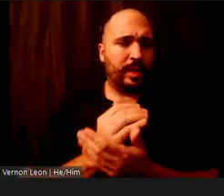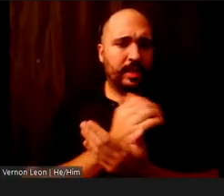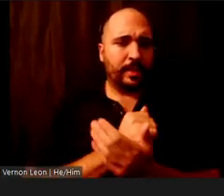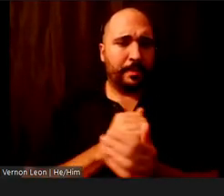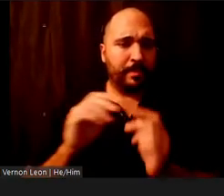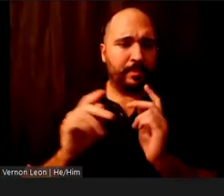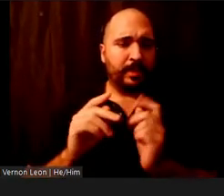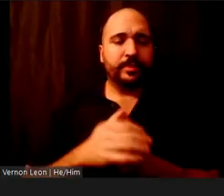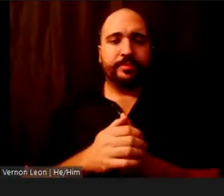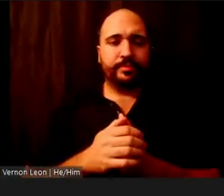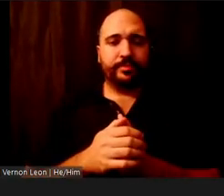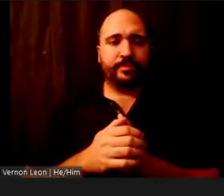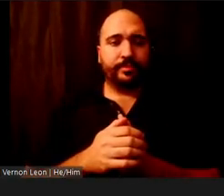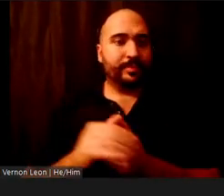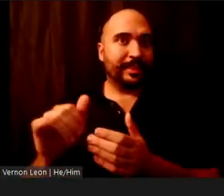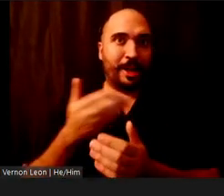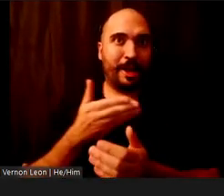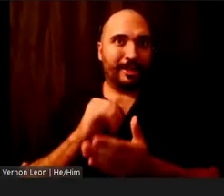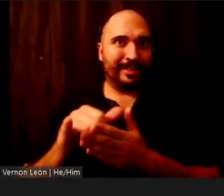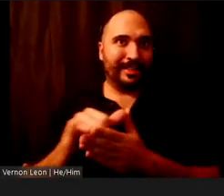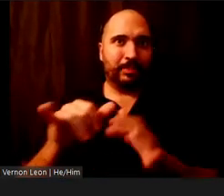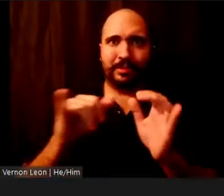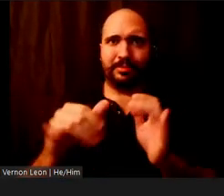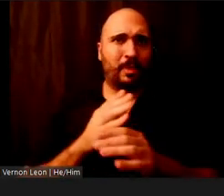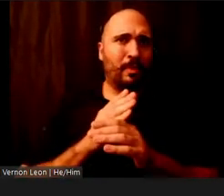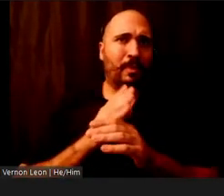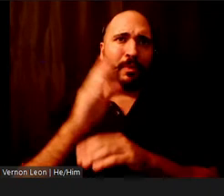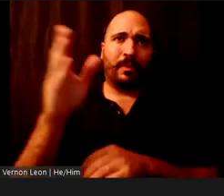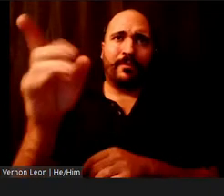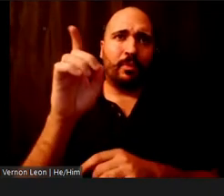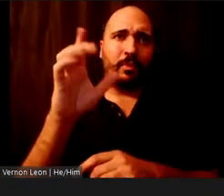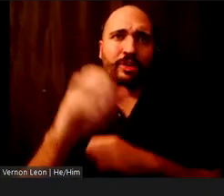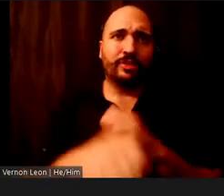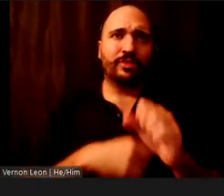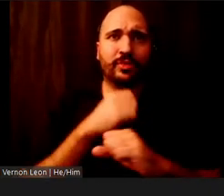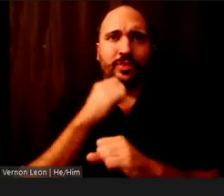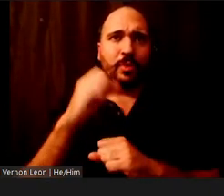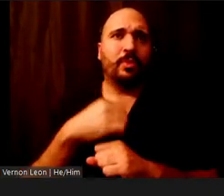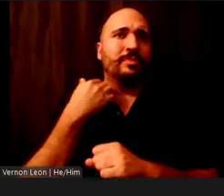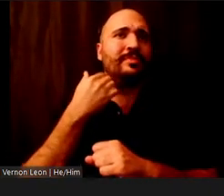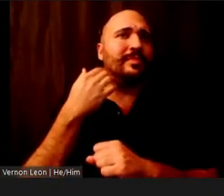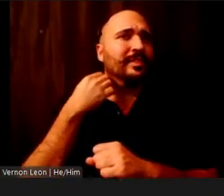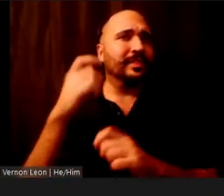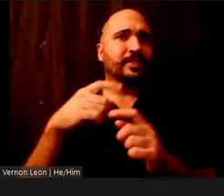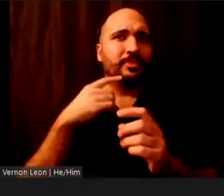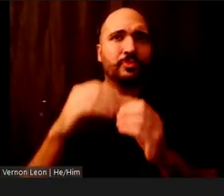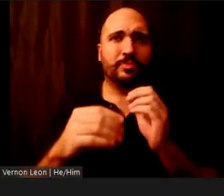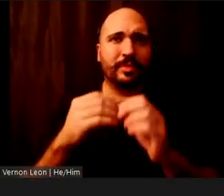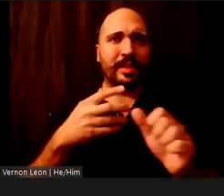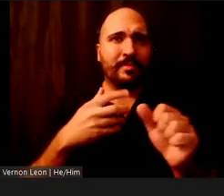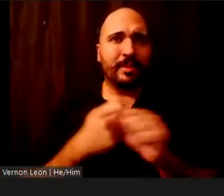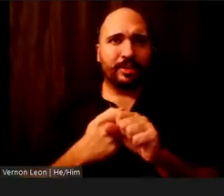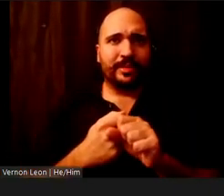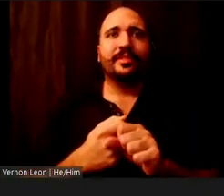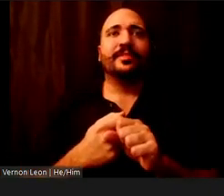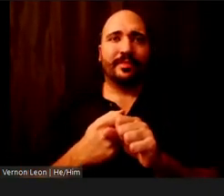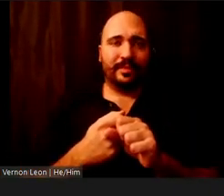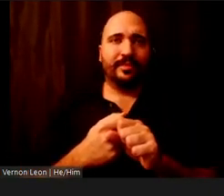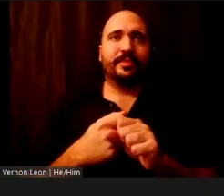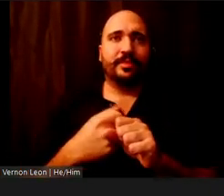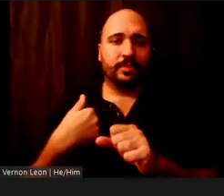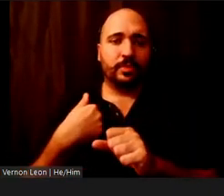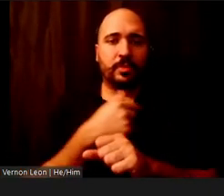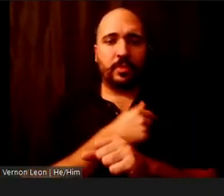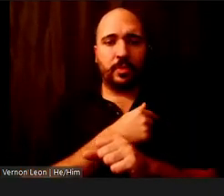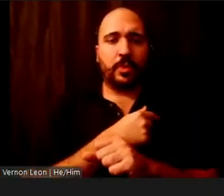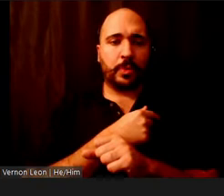MTA's subway system is over 100 years old and must be repaired and modernized to meet the region's needs. And funding transit modernization would improve service and attract